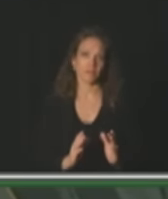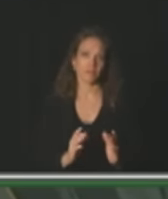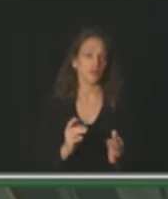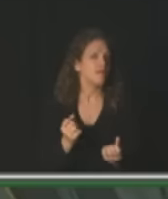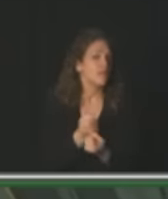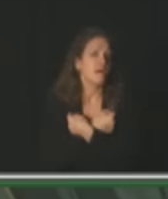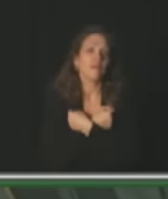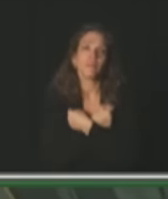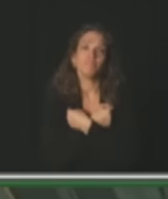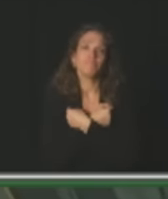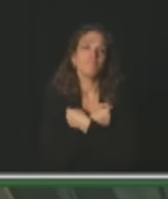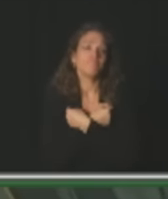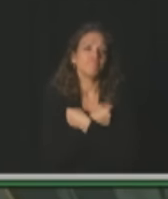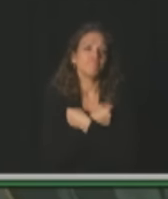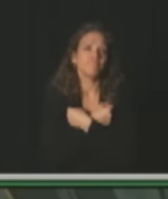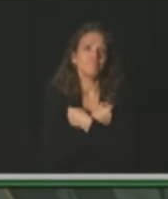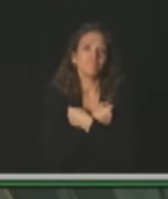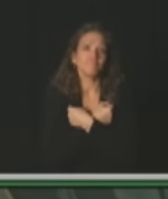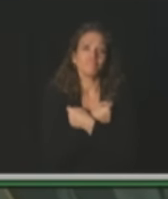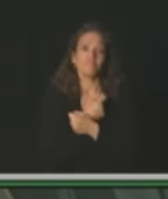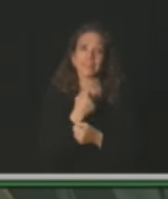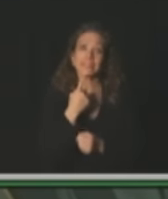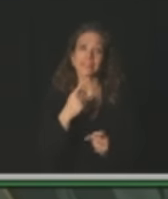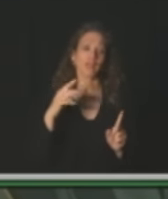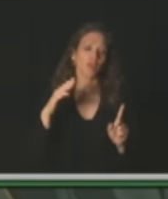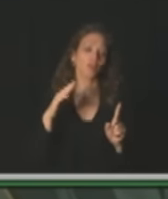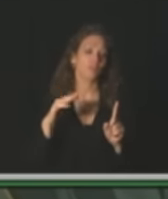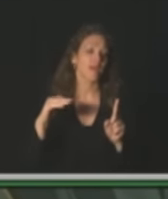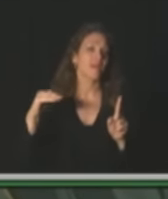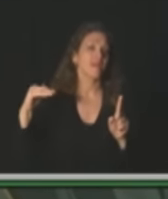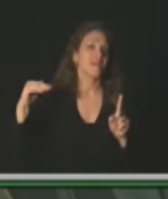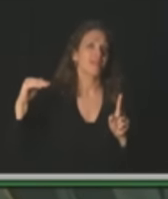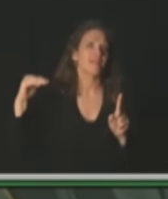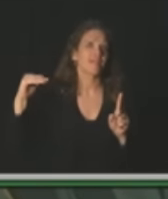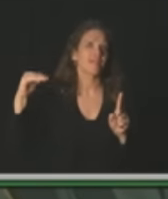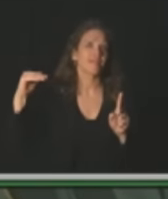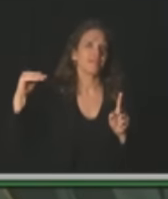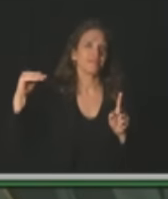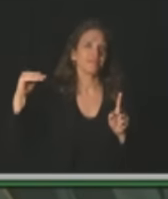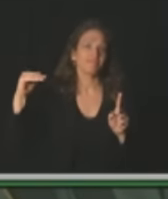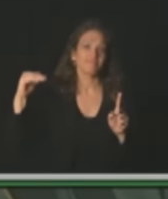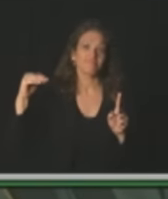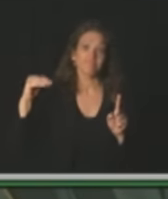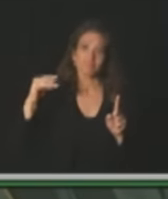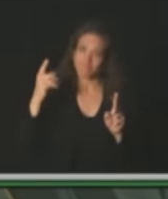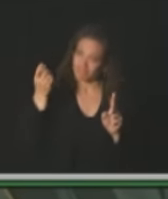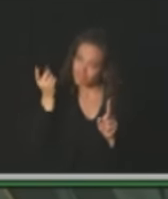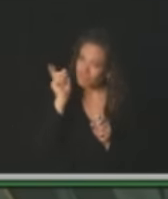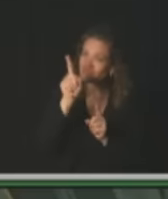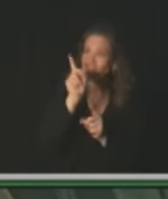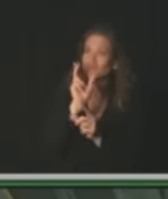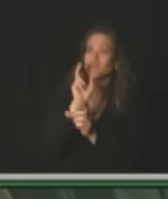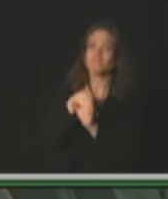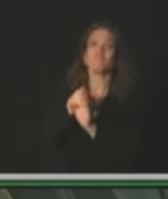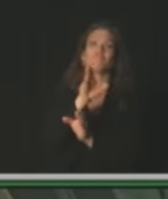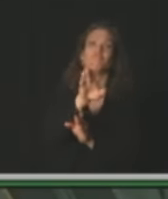Hug them, say goodbye to them, and then go get with your families,